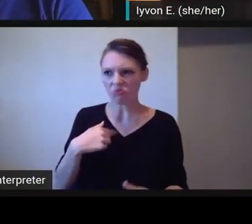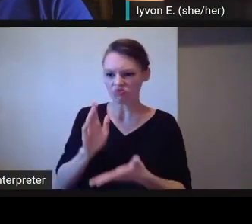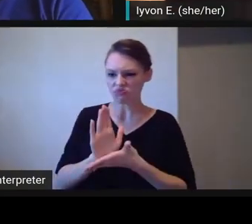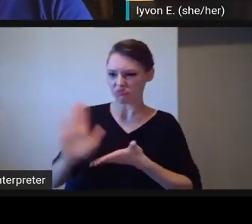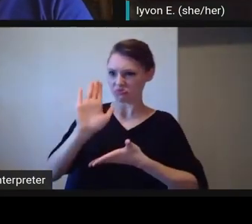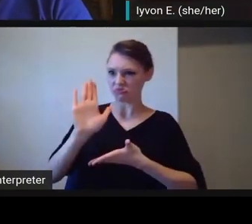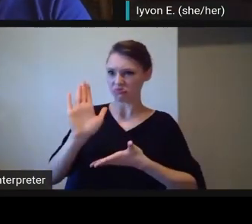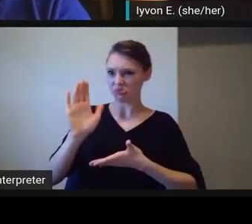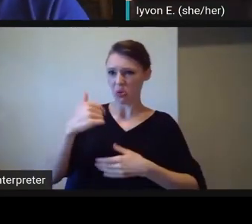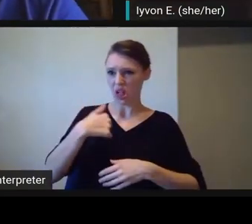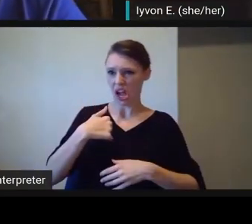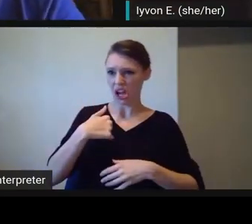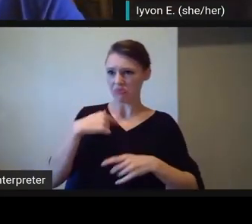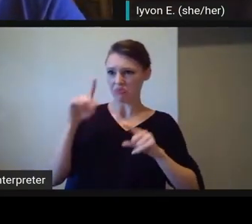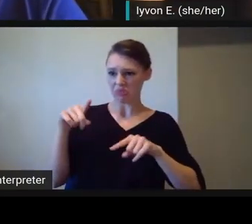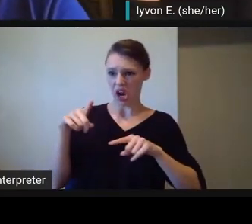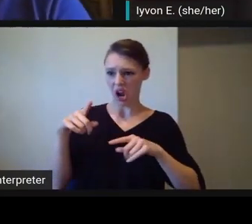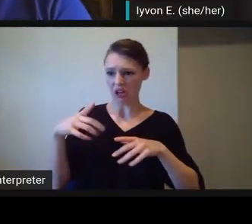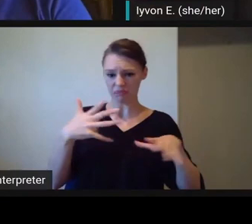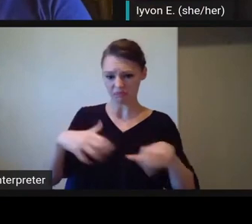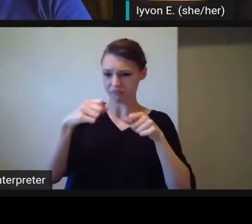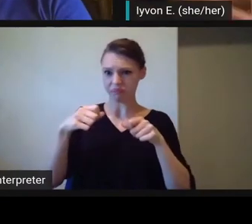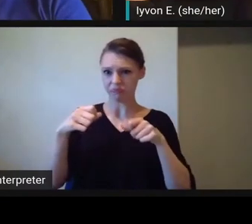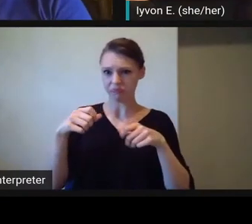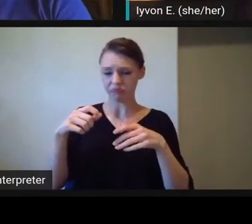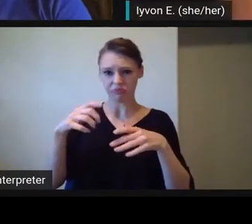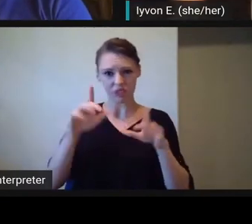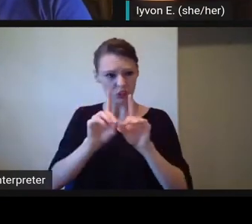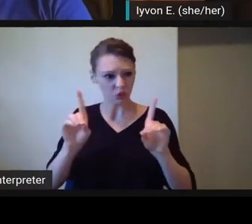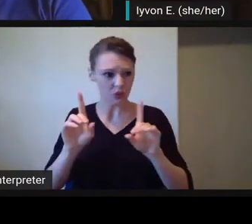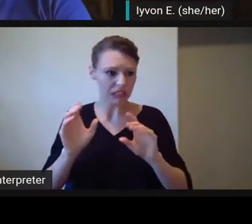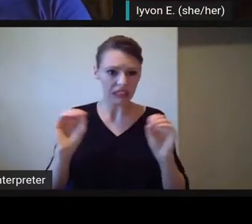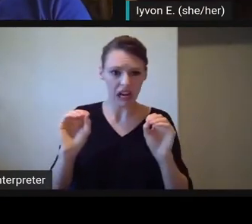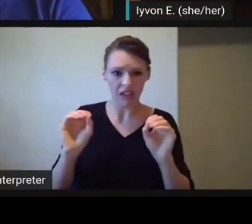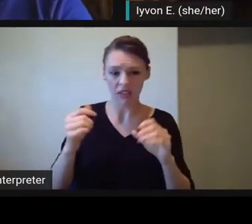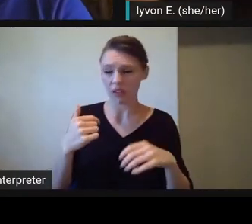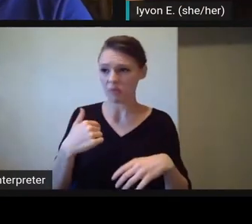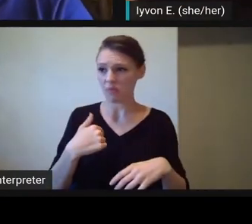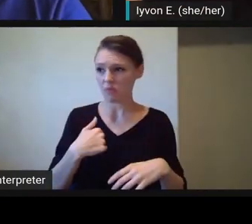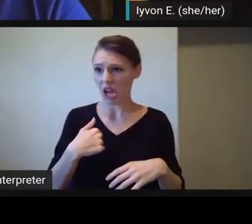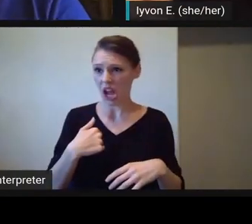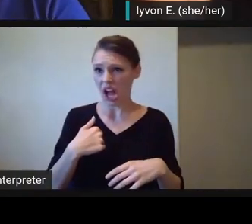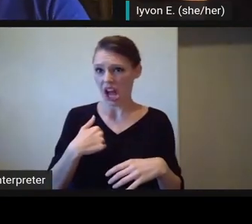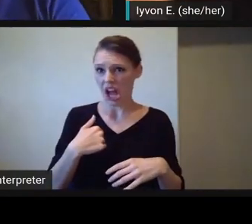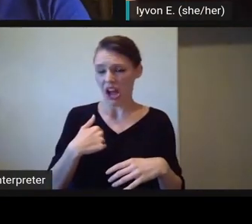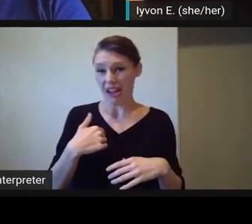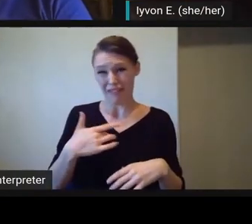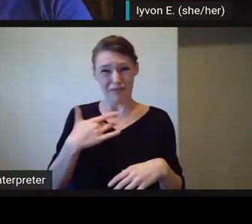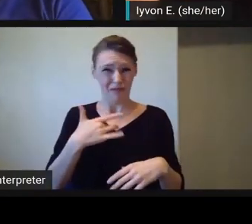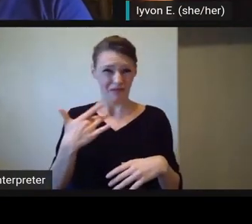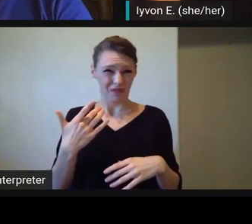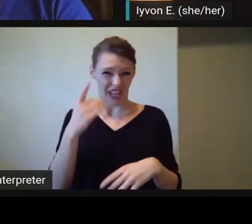like a fraud as a dramaturg because I didn't go to school. And I know that's like supremacist thought. And I'm like letting that go because I